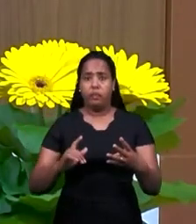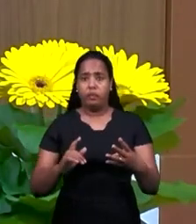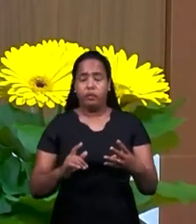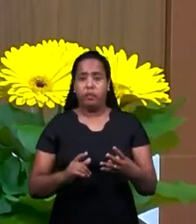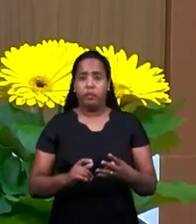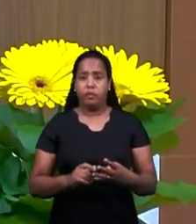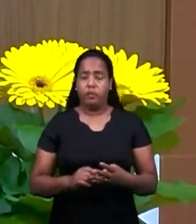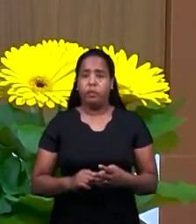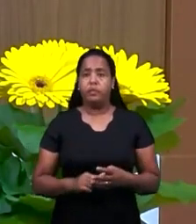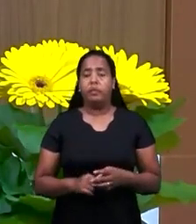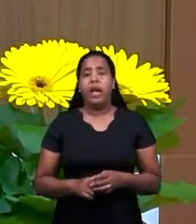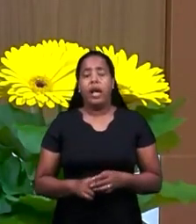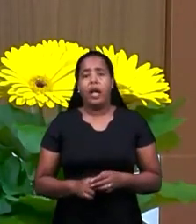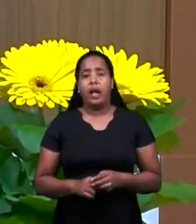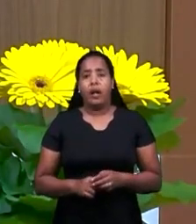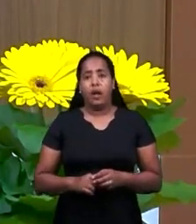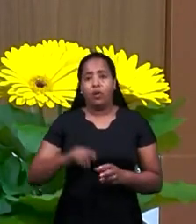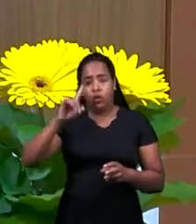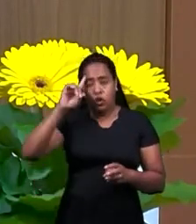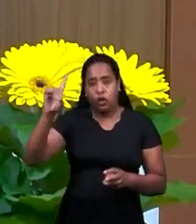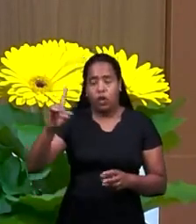These are the elements of the service.